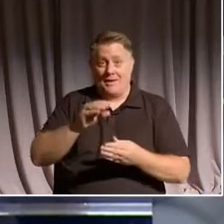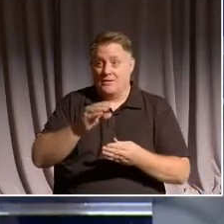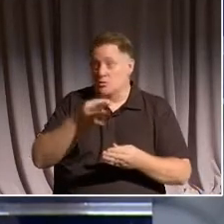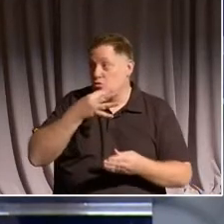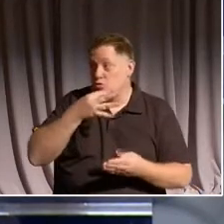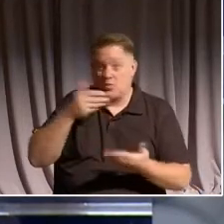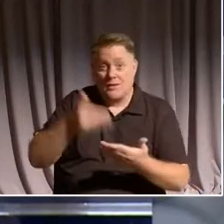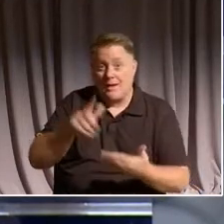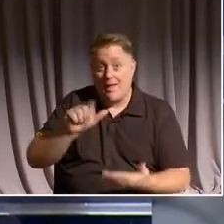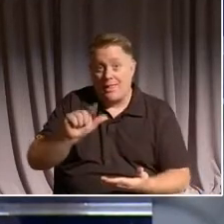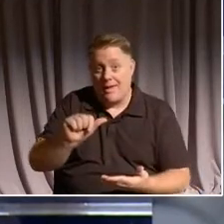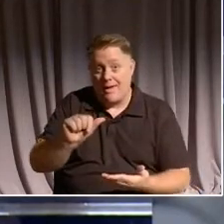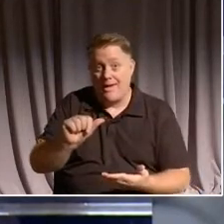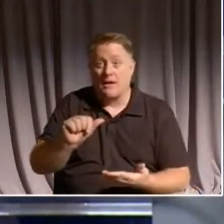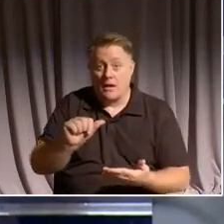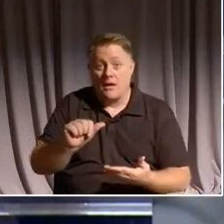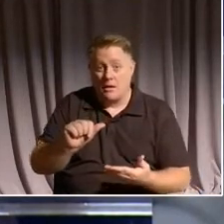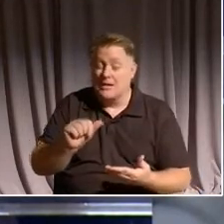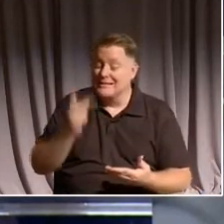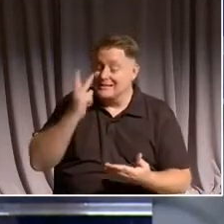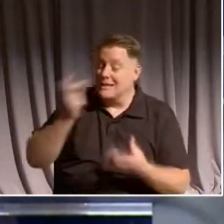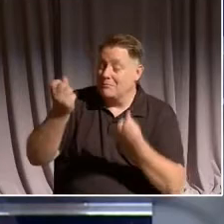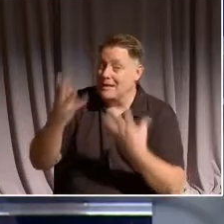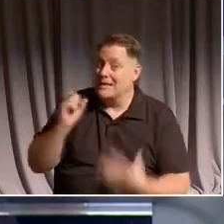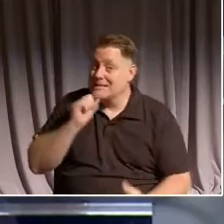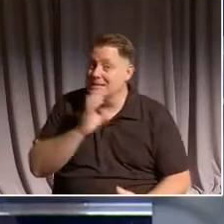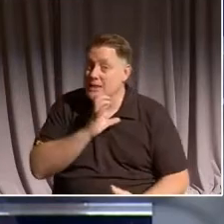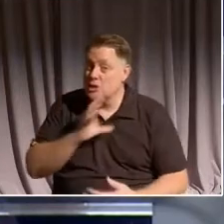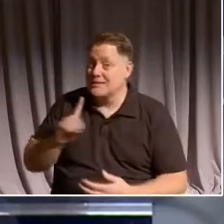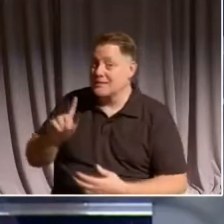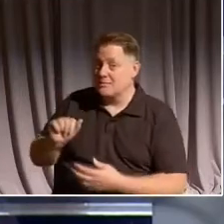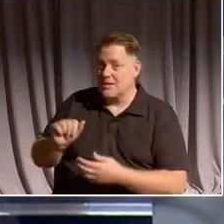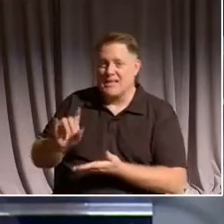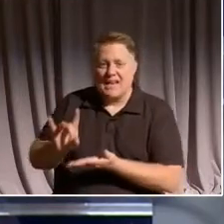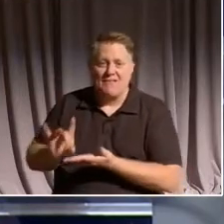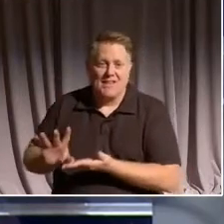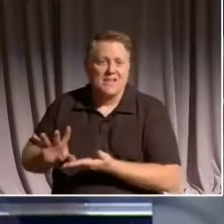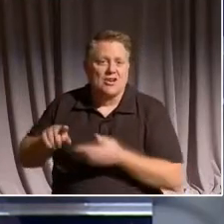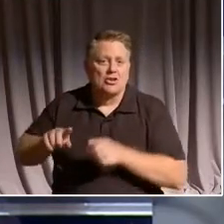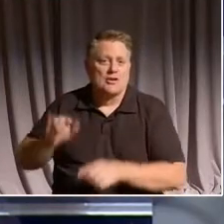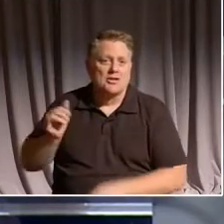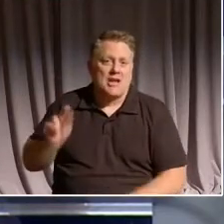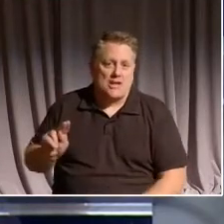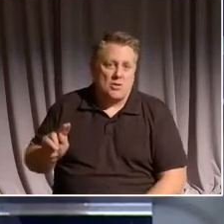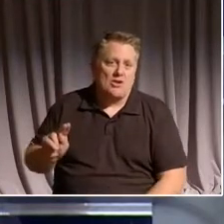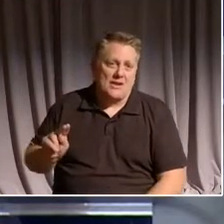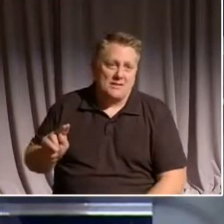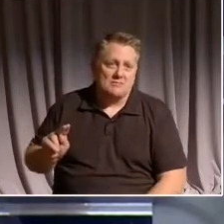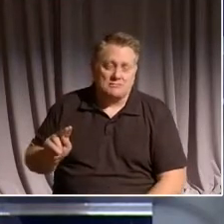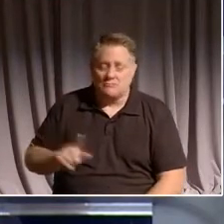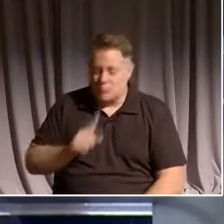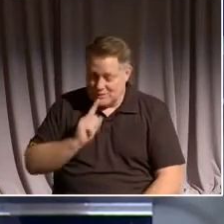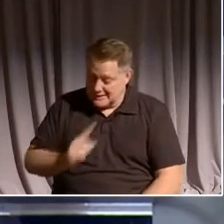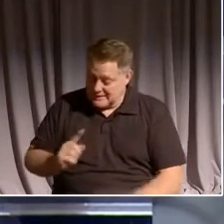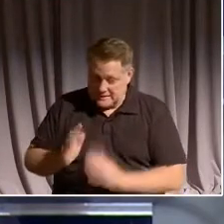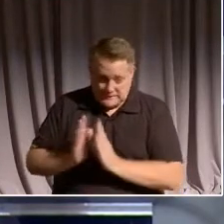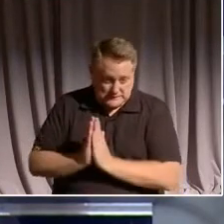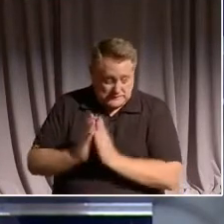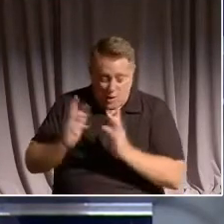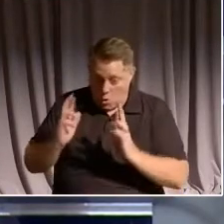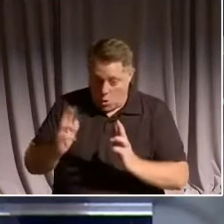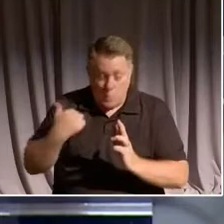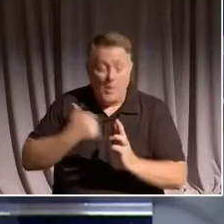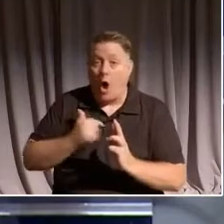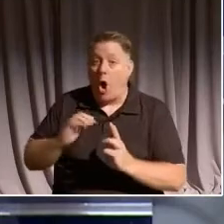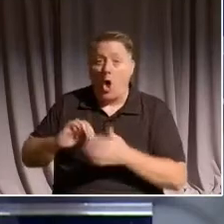Angeles, we're gonna see a lot of seniors and people with disabilities getting evicted in January. So I really hope that we all come